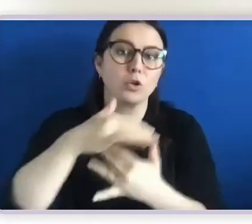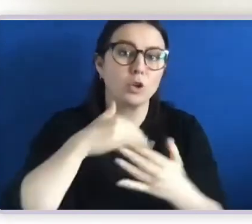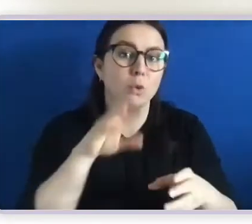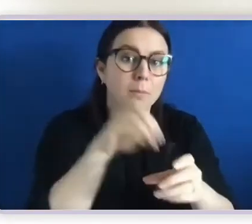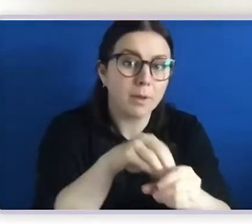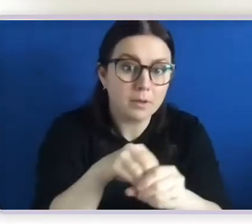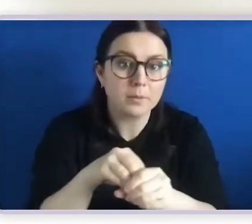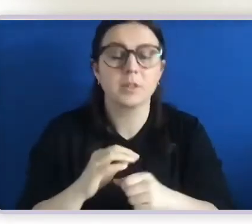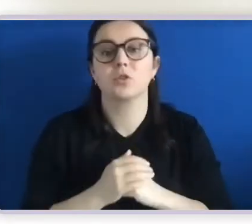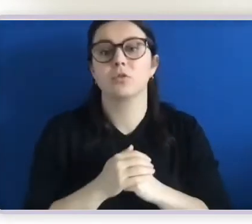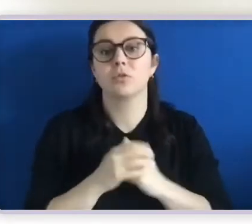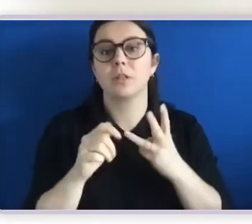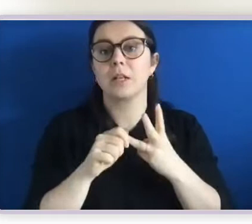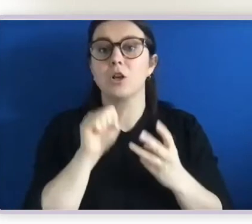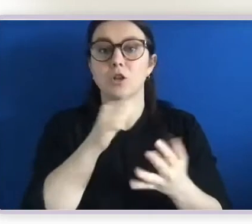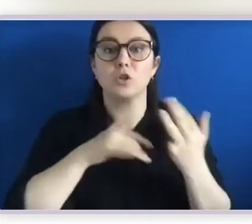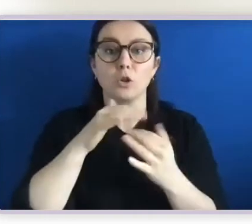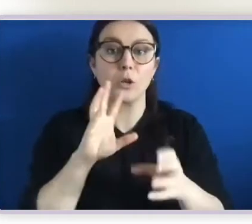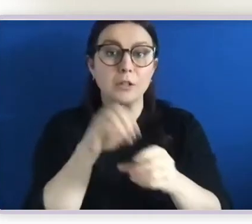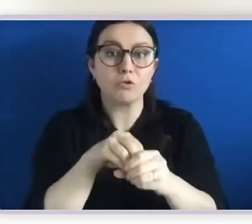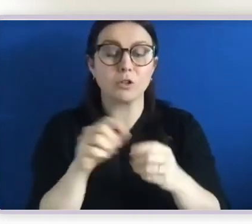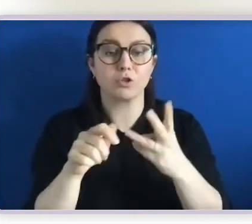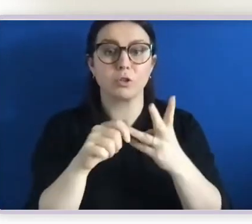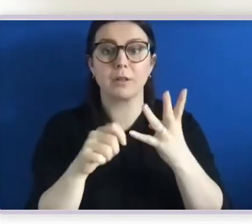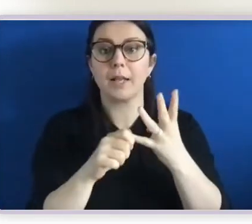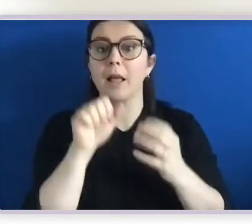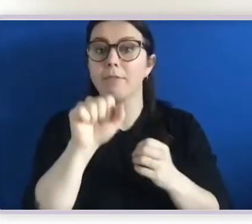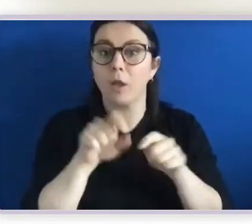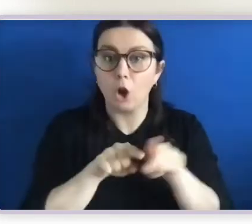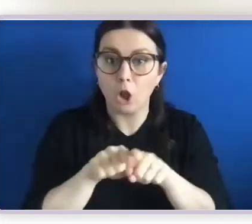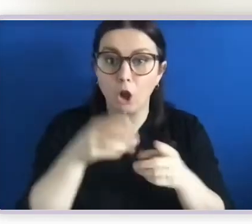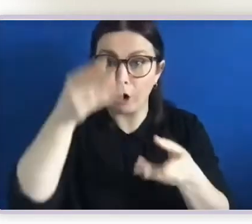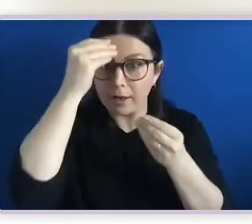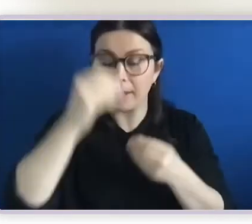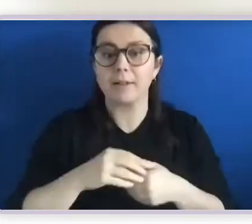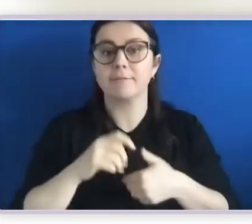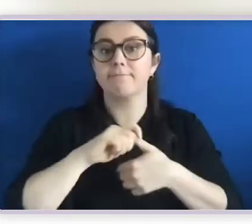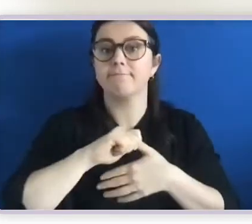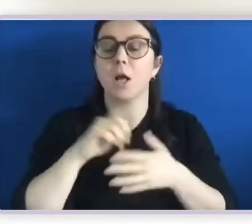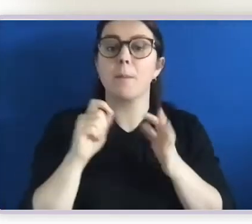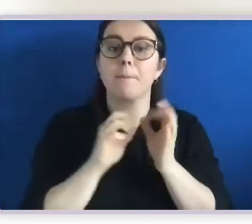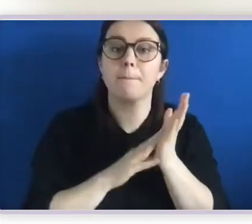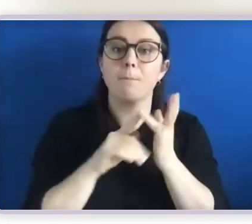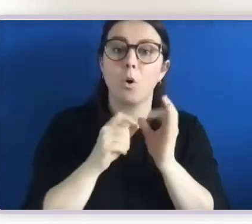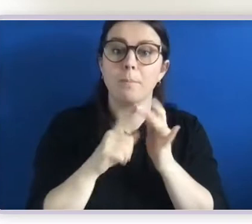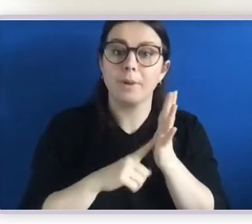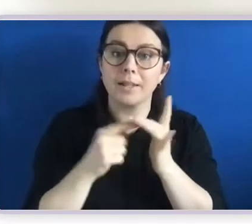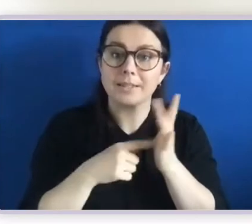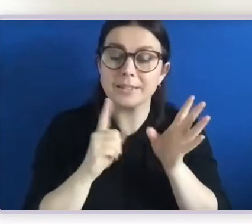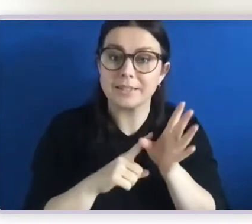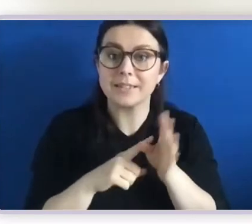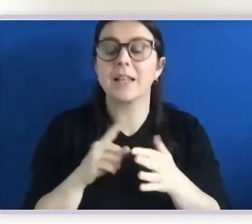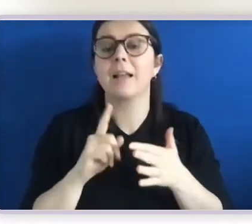their social interaction, their learning, mobility, obviously, self-care or